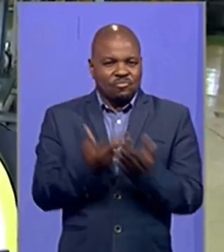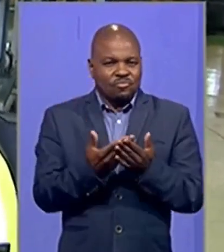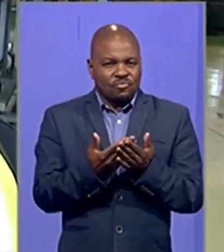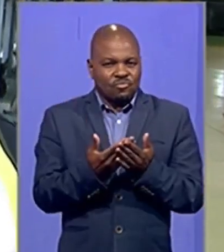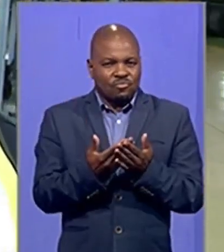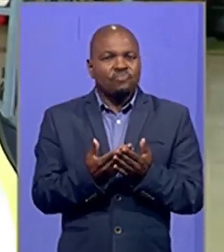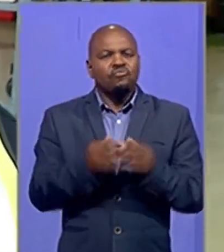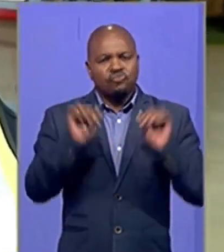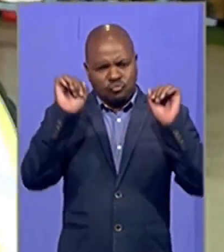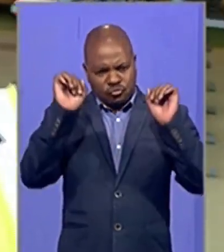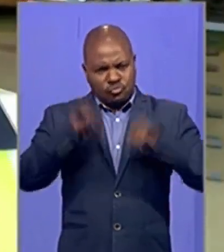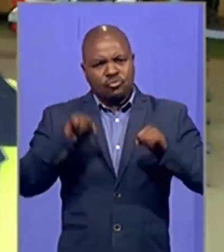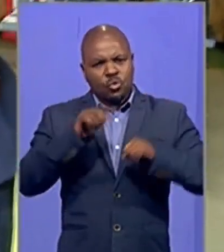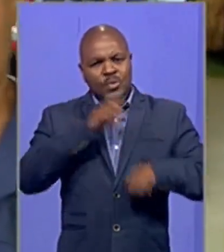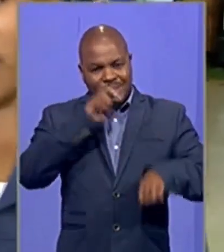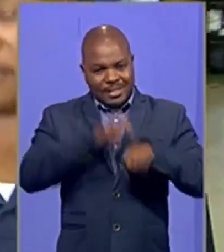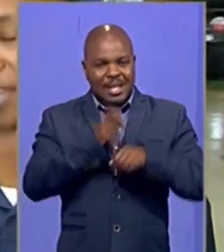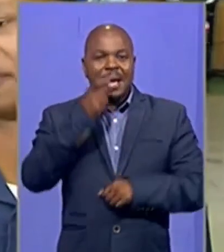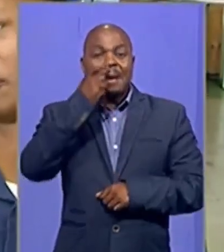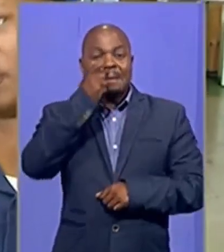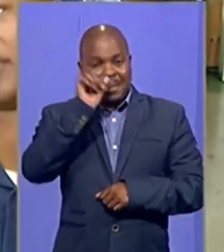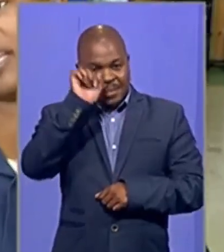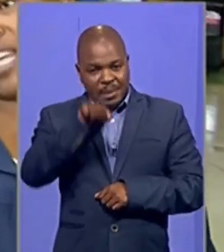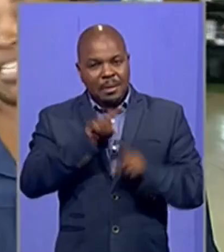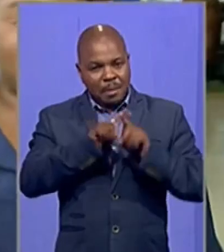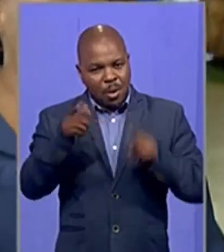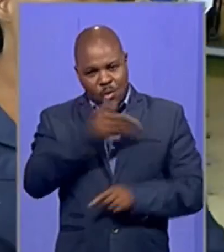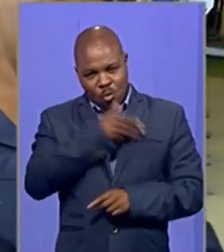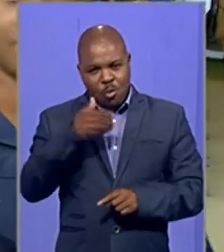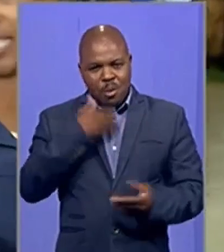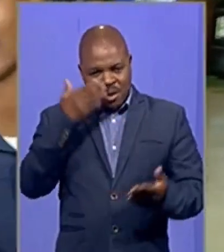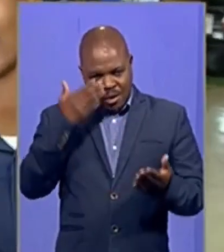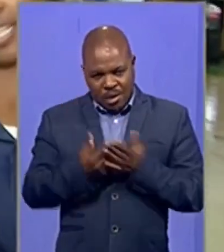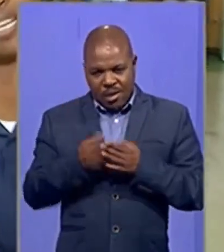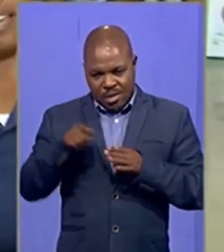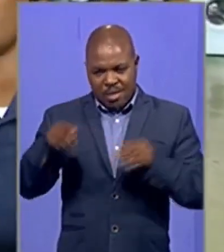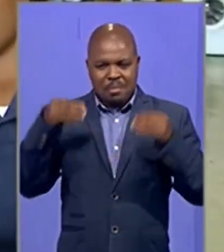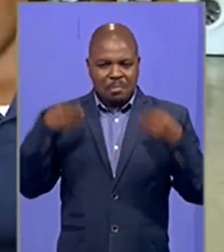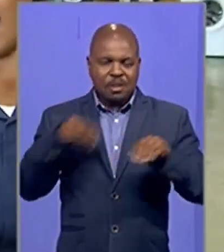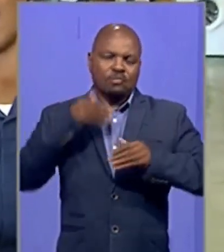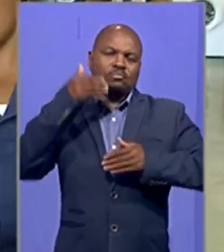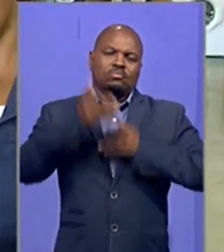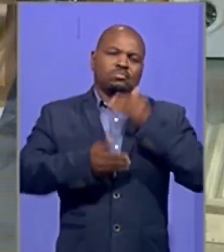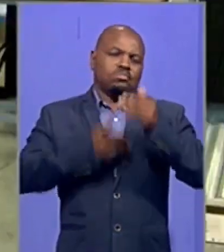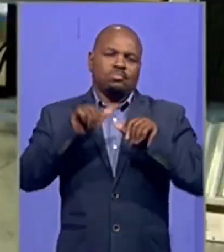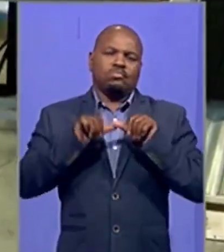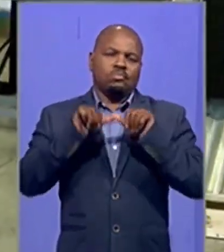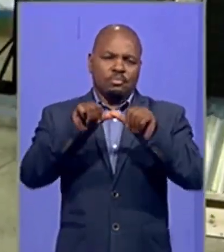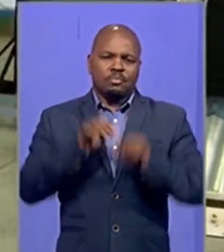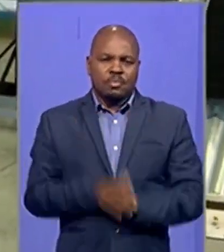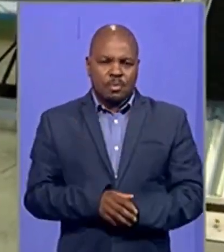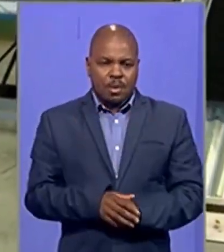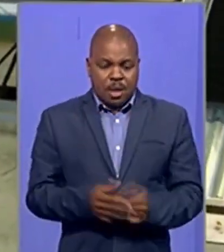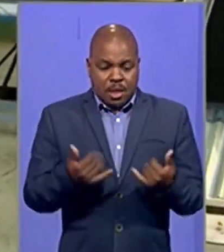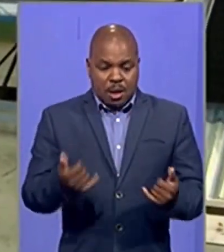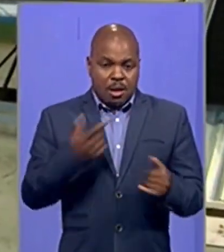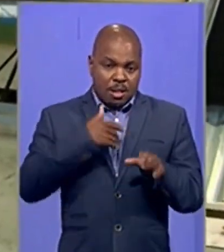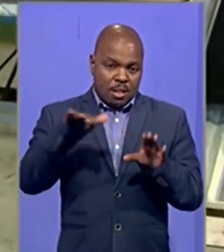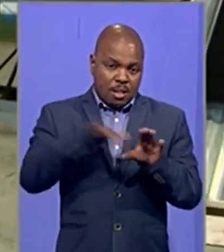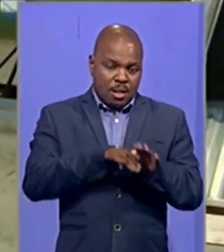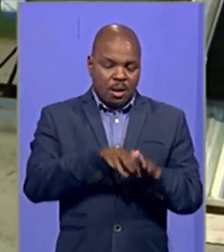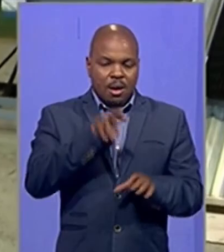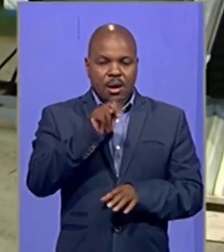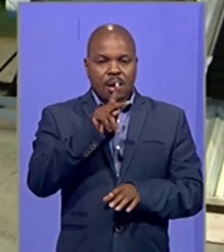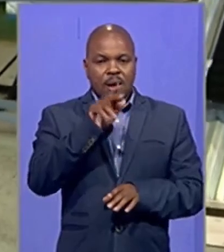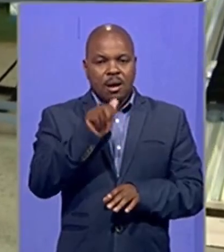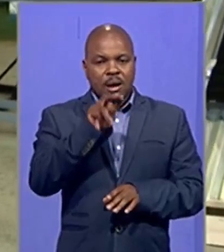And yes, we do need men. However, even women can take this industry far. Currently enrolled with